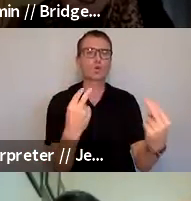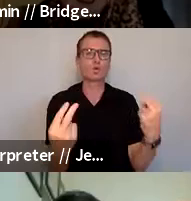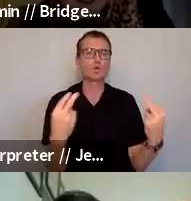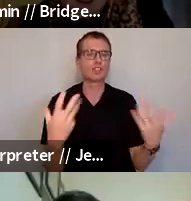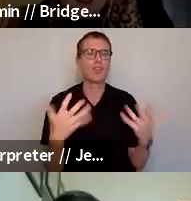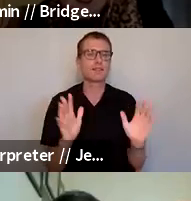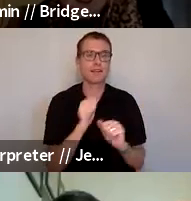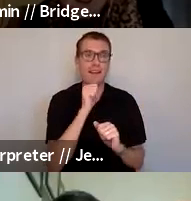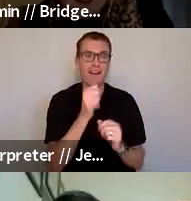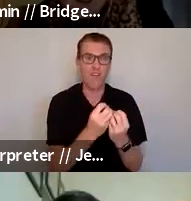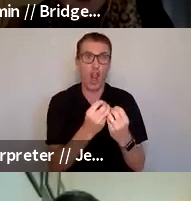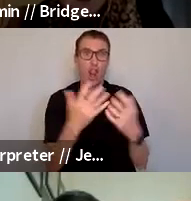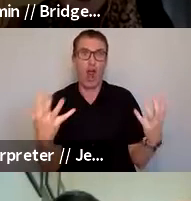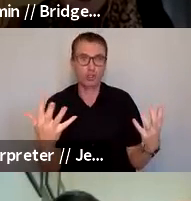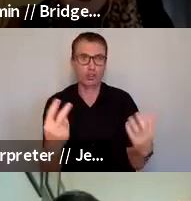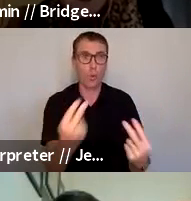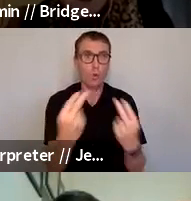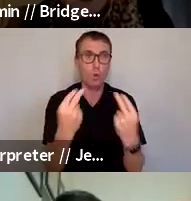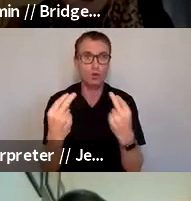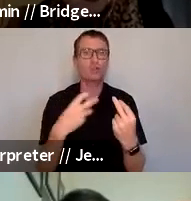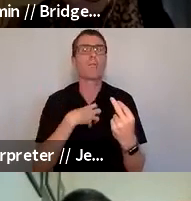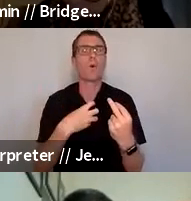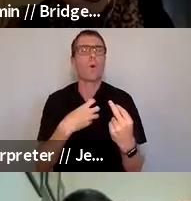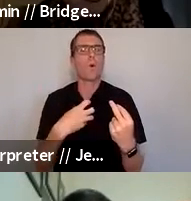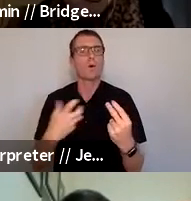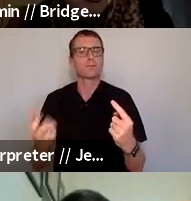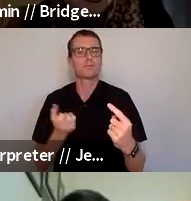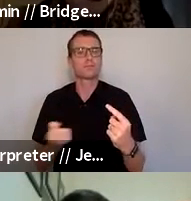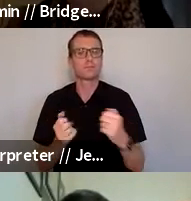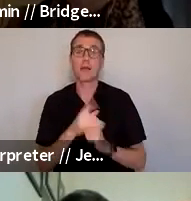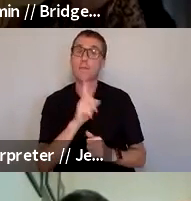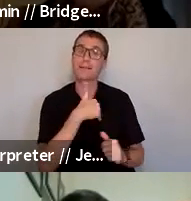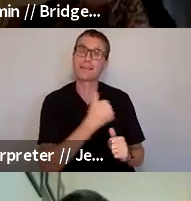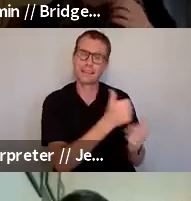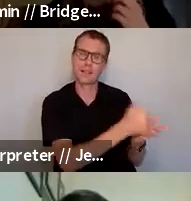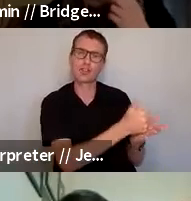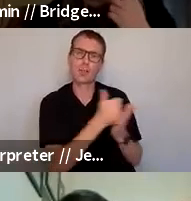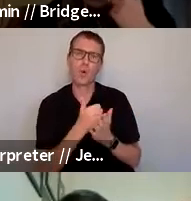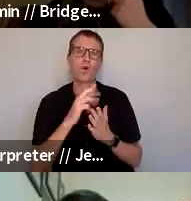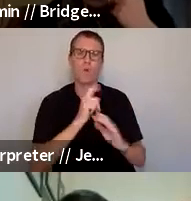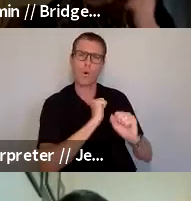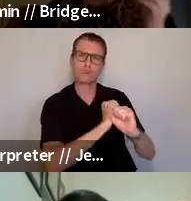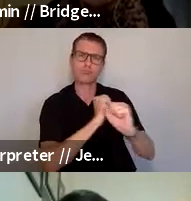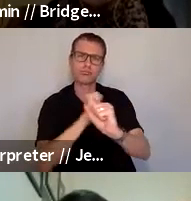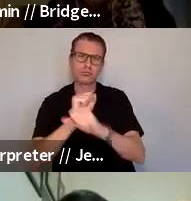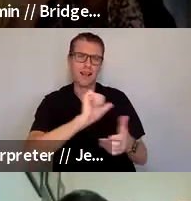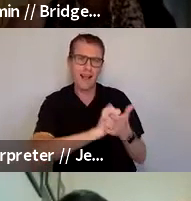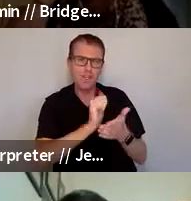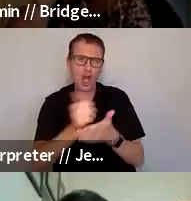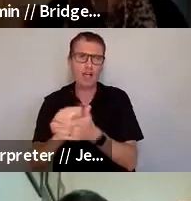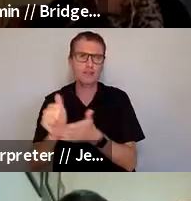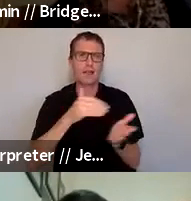the traffic. So some additional support for marketing and advertising would be very advantageous for all of us art practitioners at the